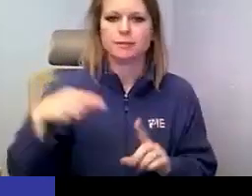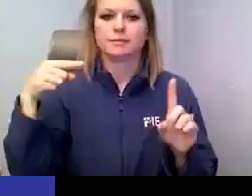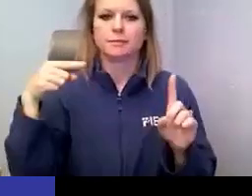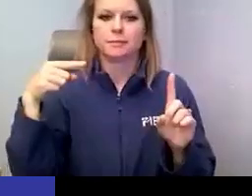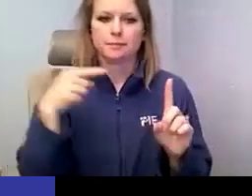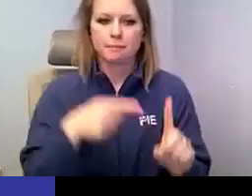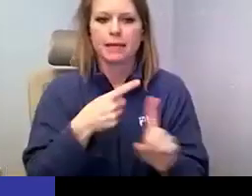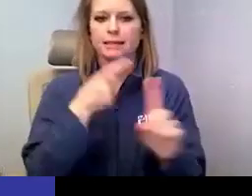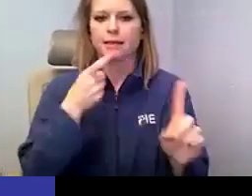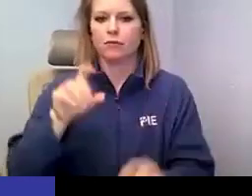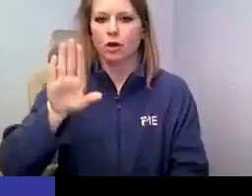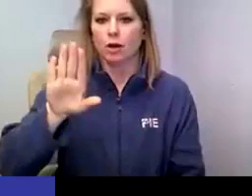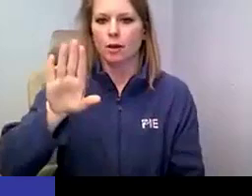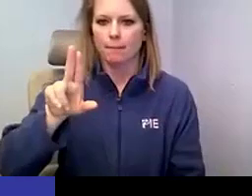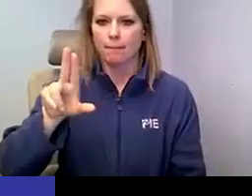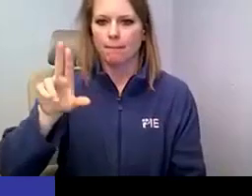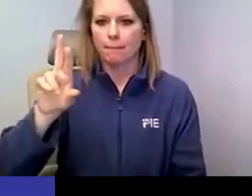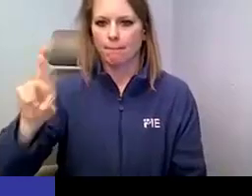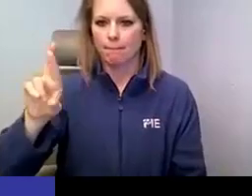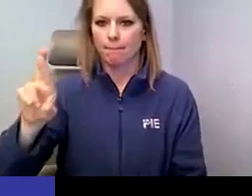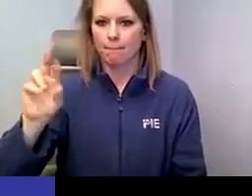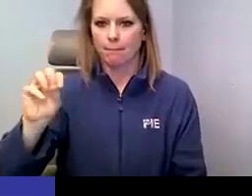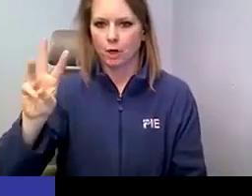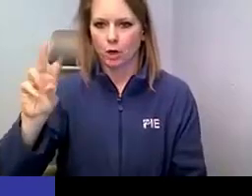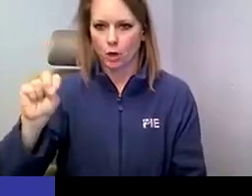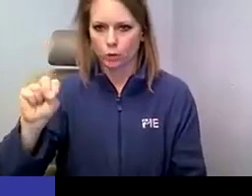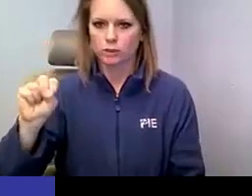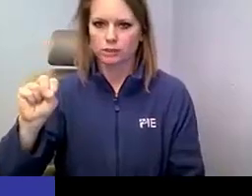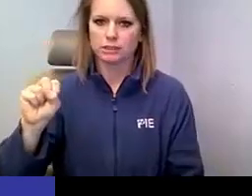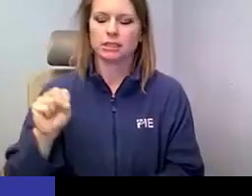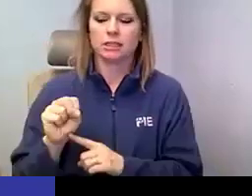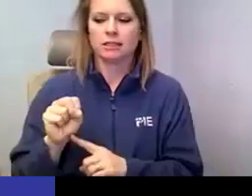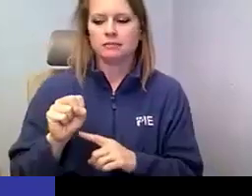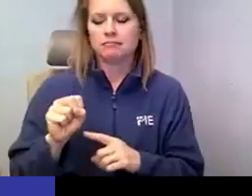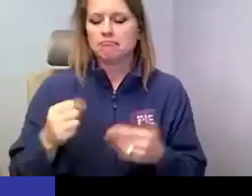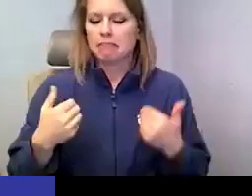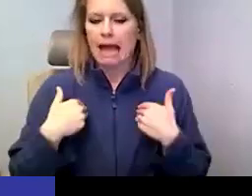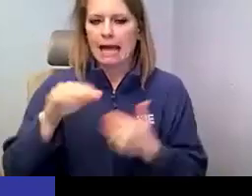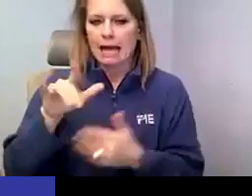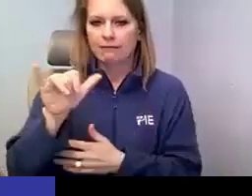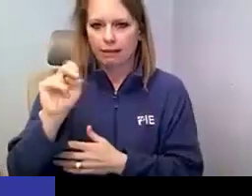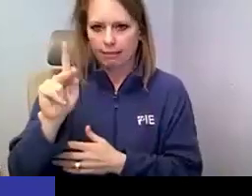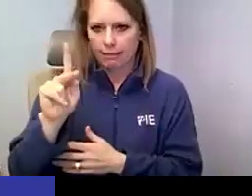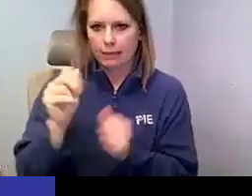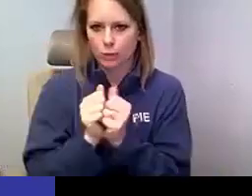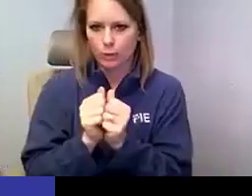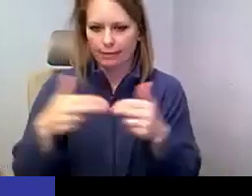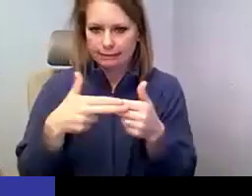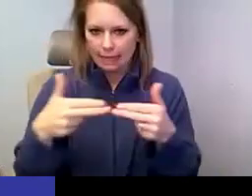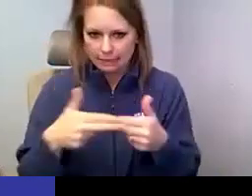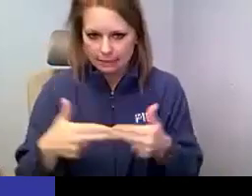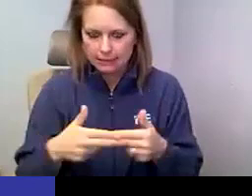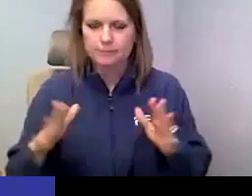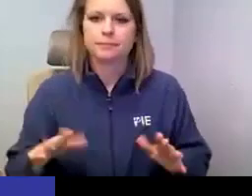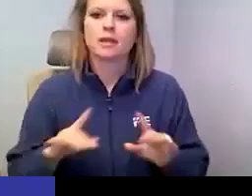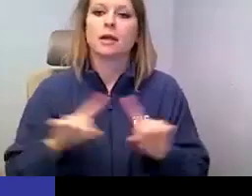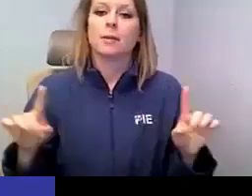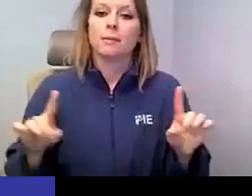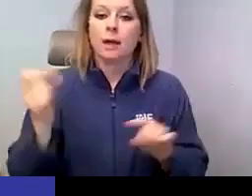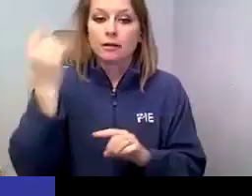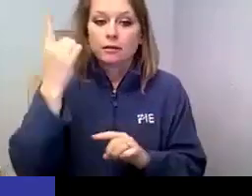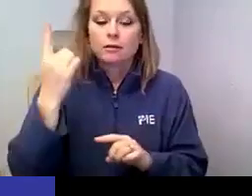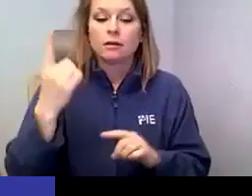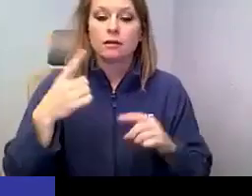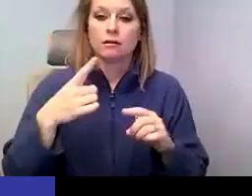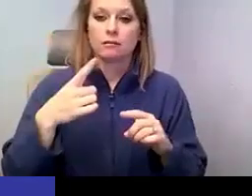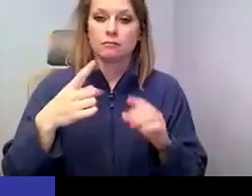that name. I have it linked in a couple of slides. A couple of things to notice here in this review, that this particular tool